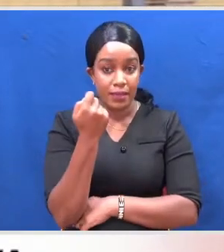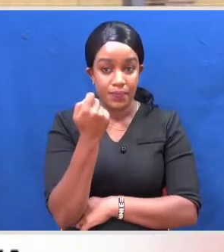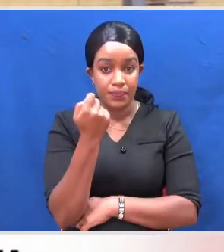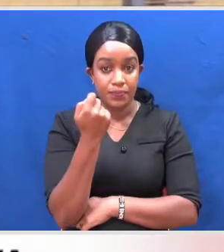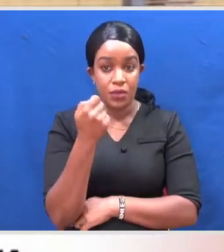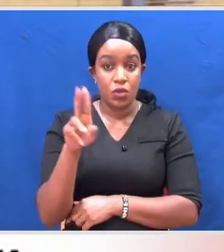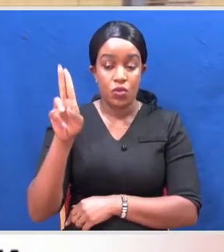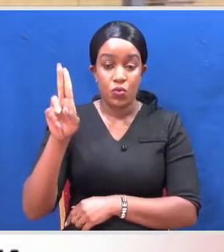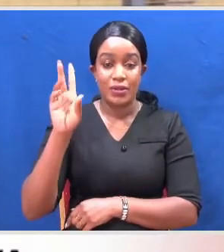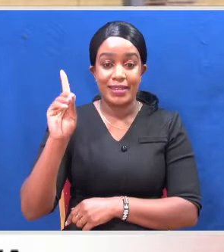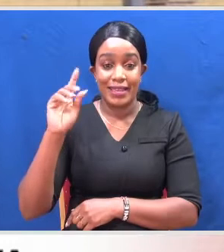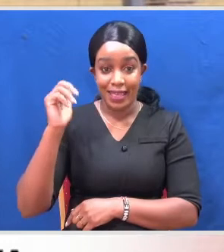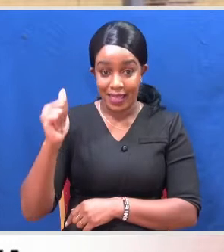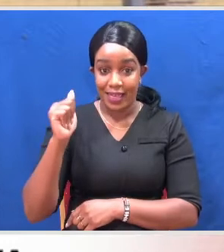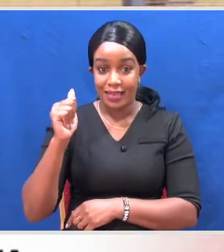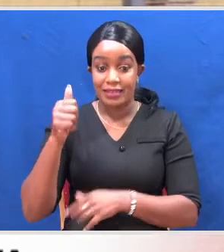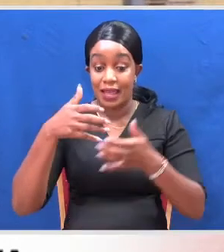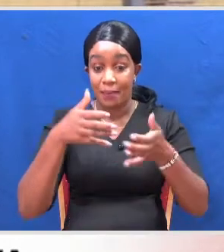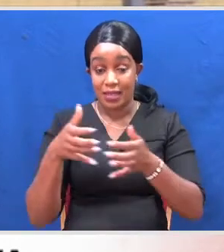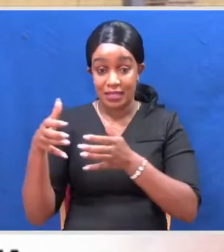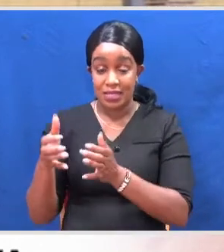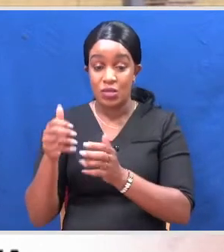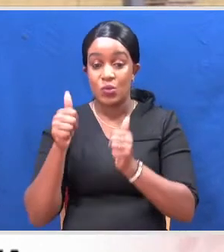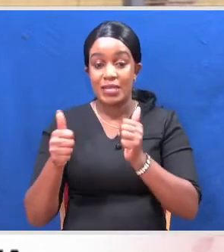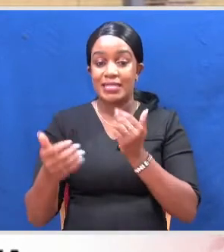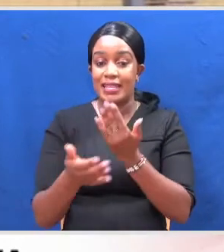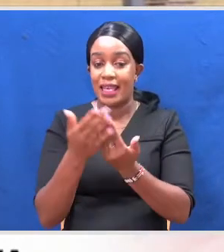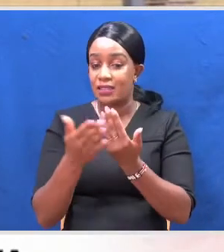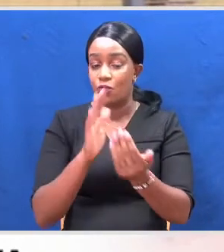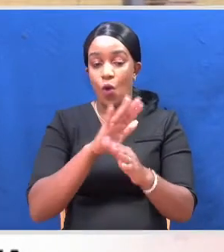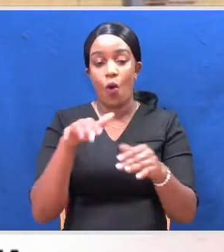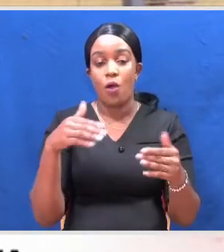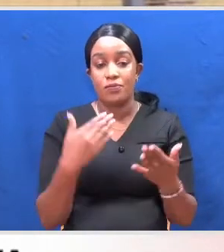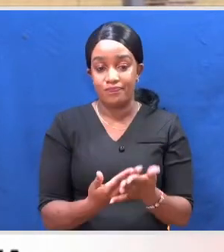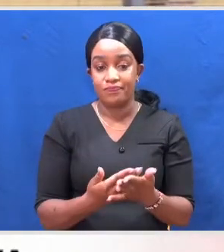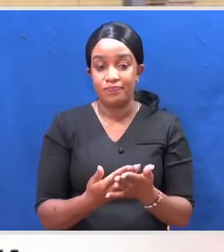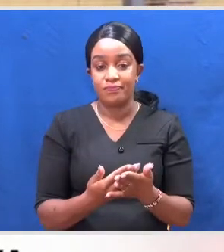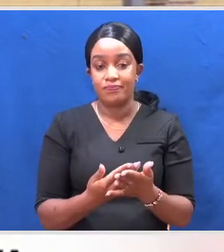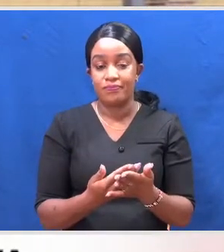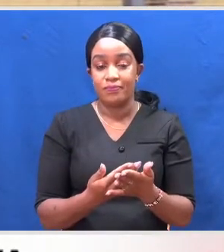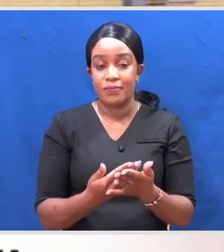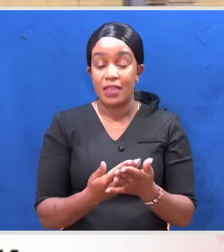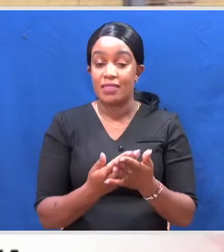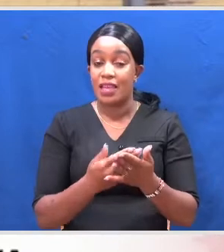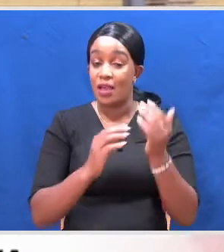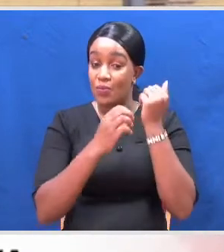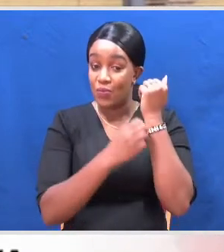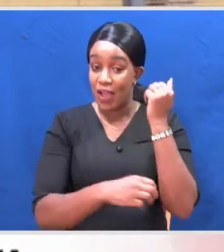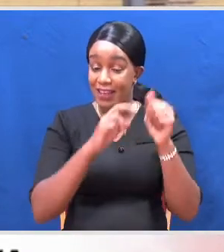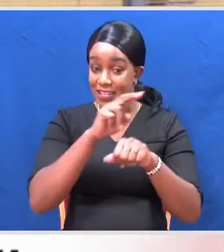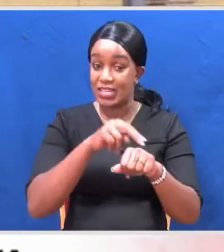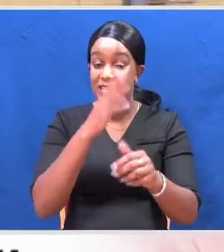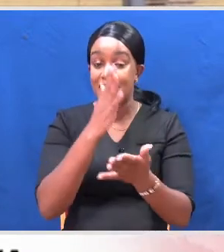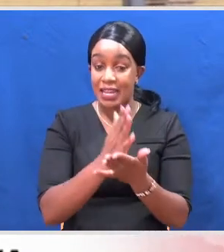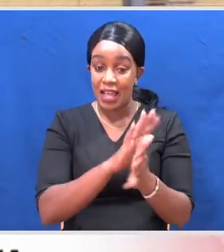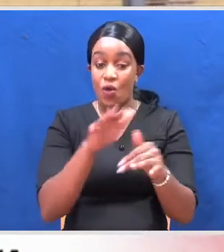is a party that has scared everybody. The hustler nation is real and everybody else is